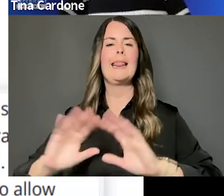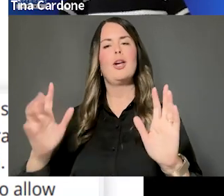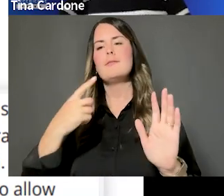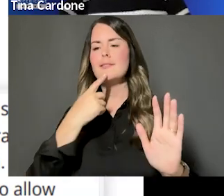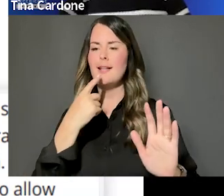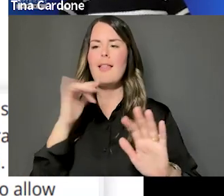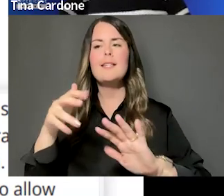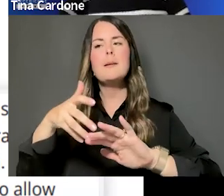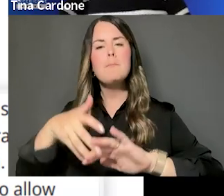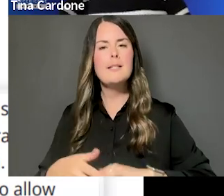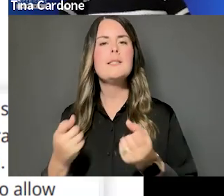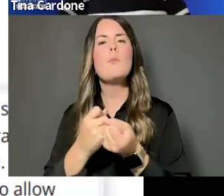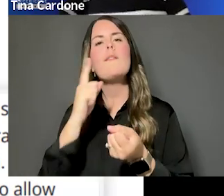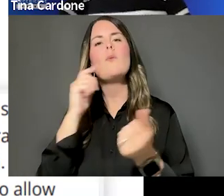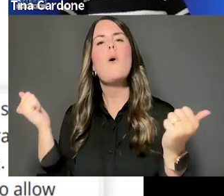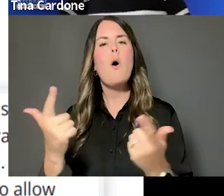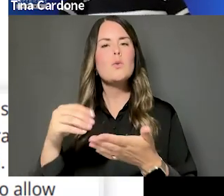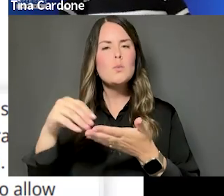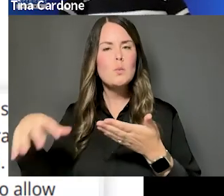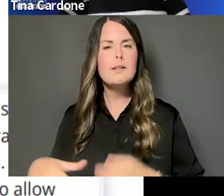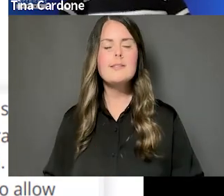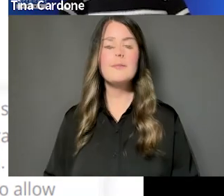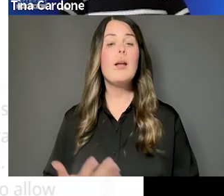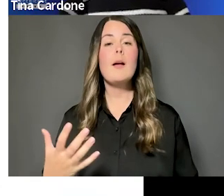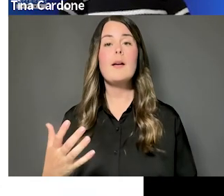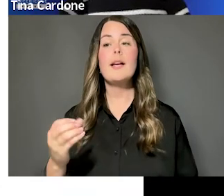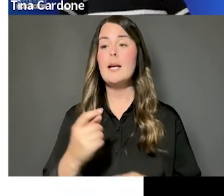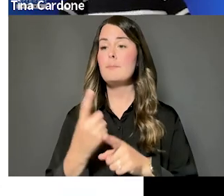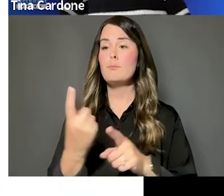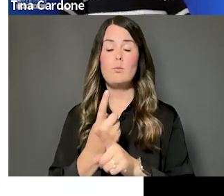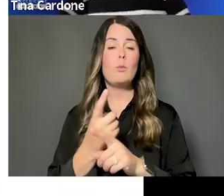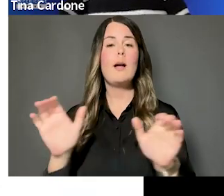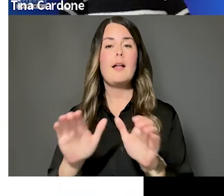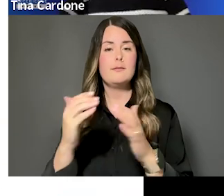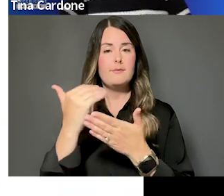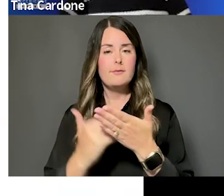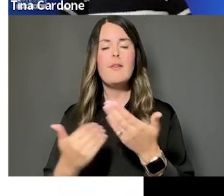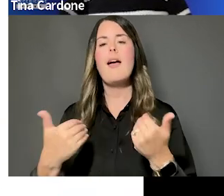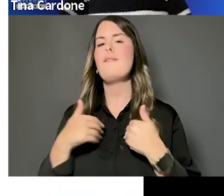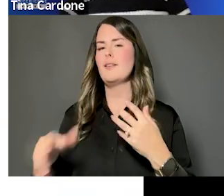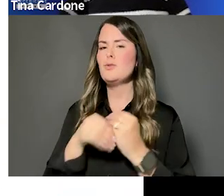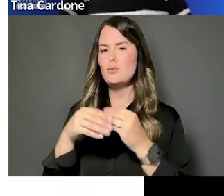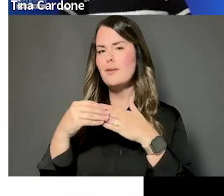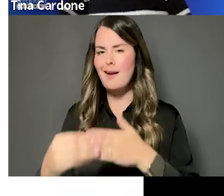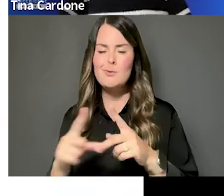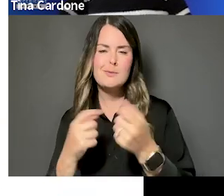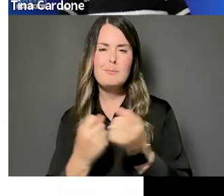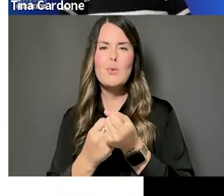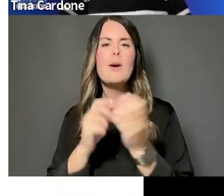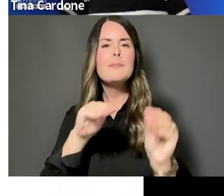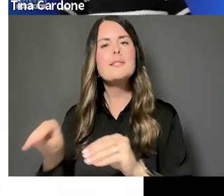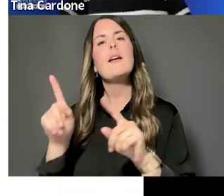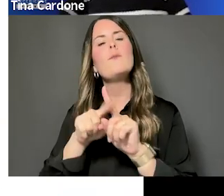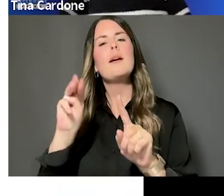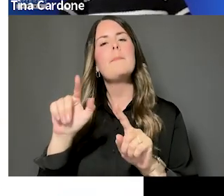embedded support for all students. In the appropriate activity field, additional guidance is provided to